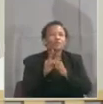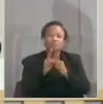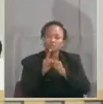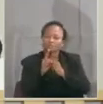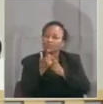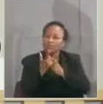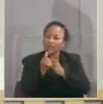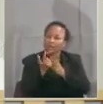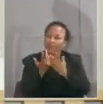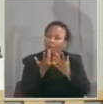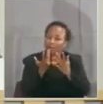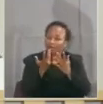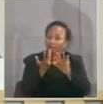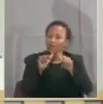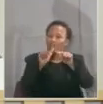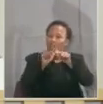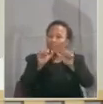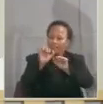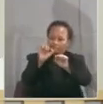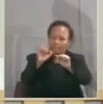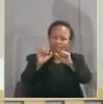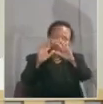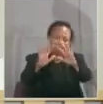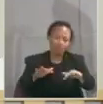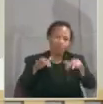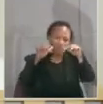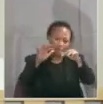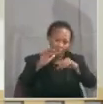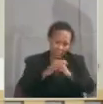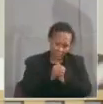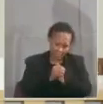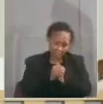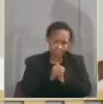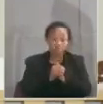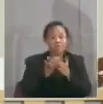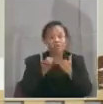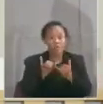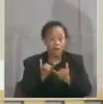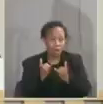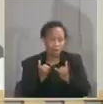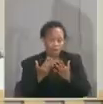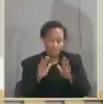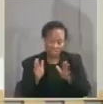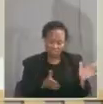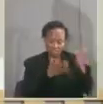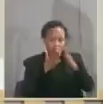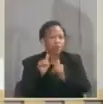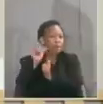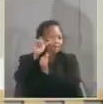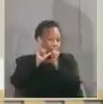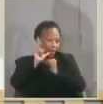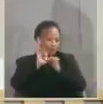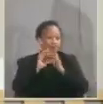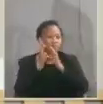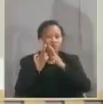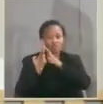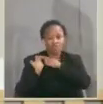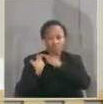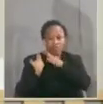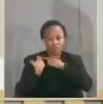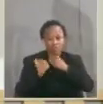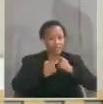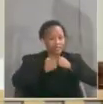Cabinet or Parliament level. Going back to my responsibility as listed on